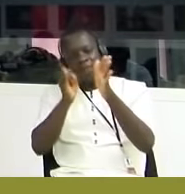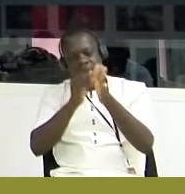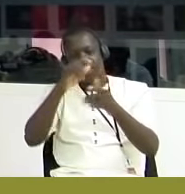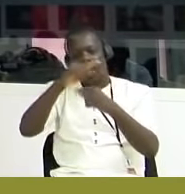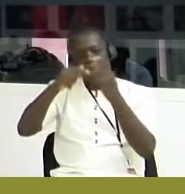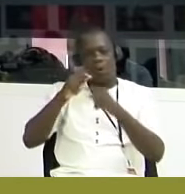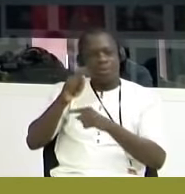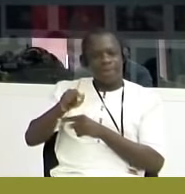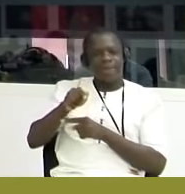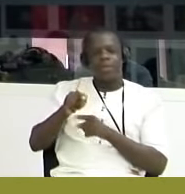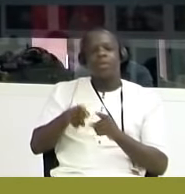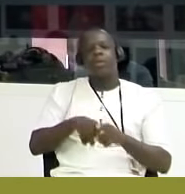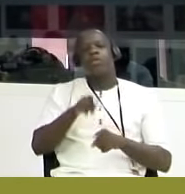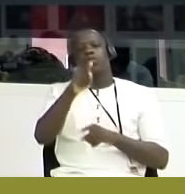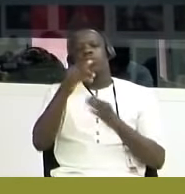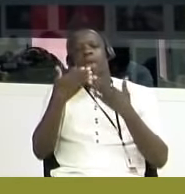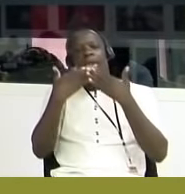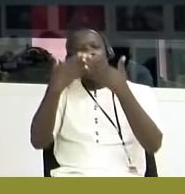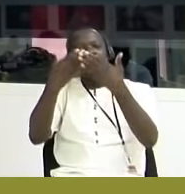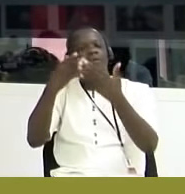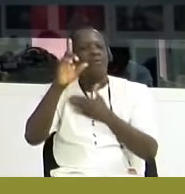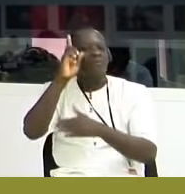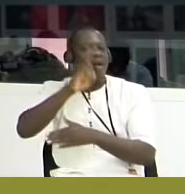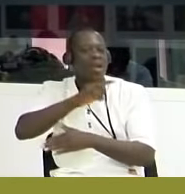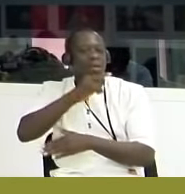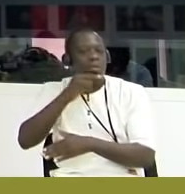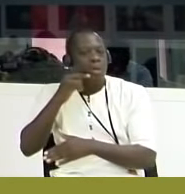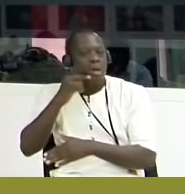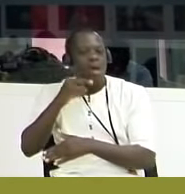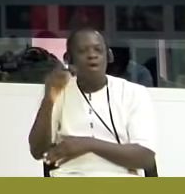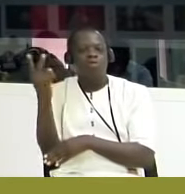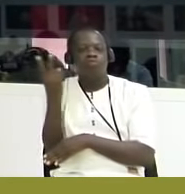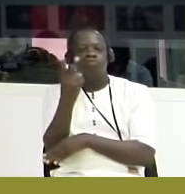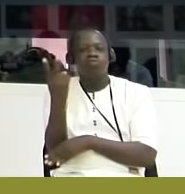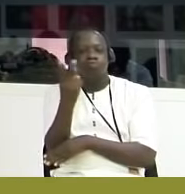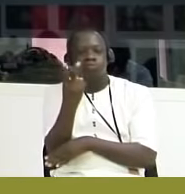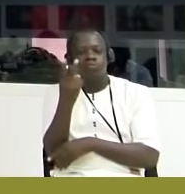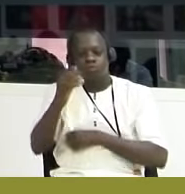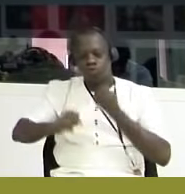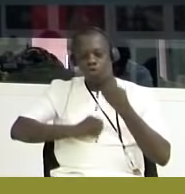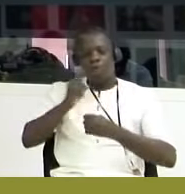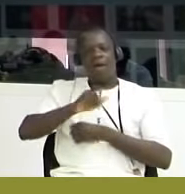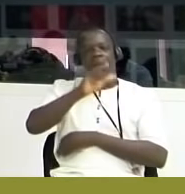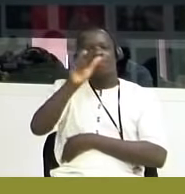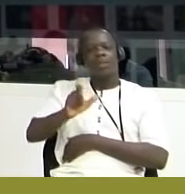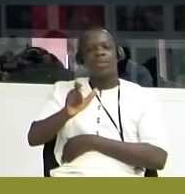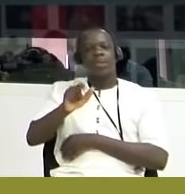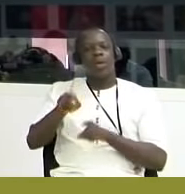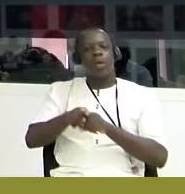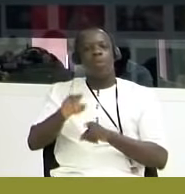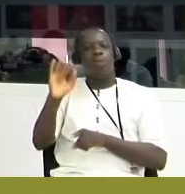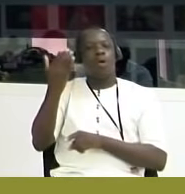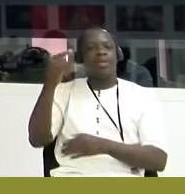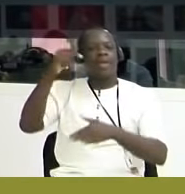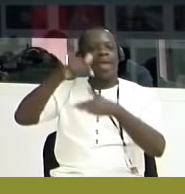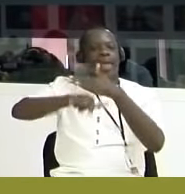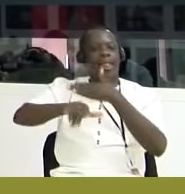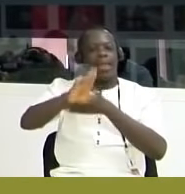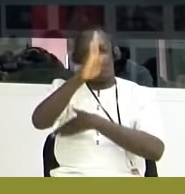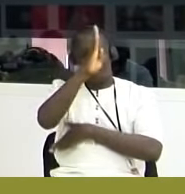the parents of the two victims. This was in Brikama, I take it? Yes. At Gambia